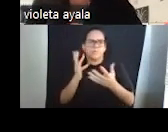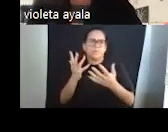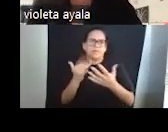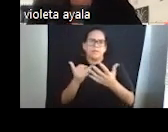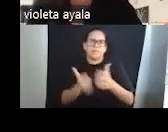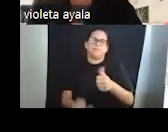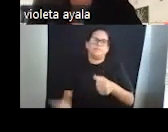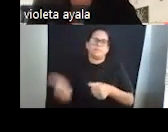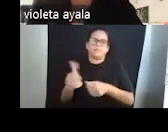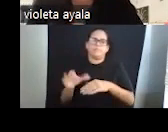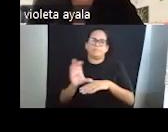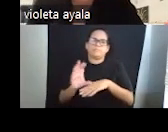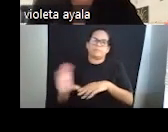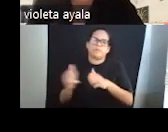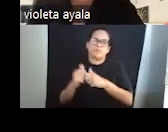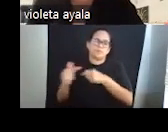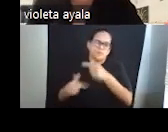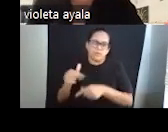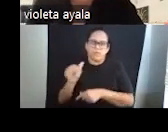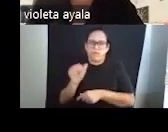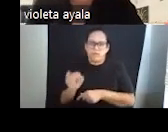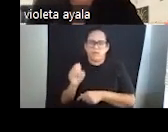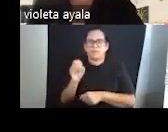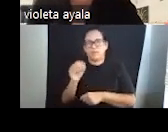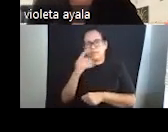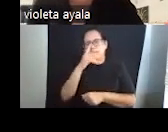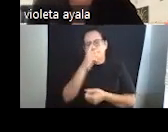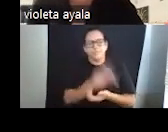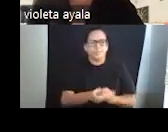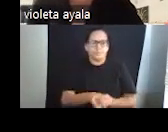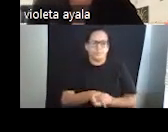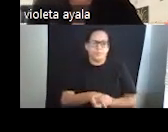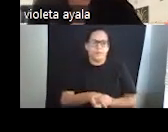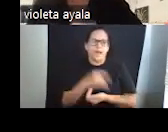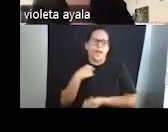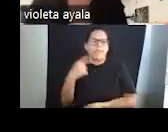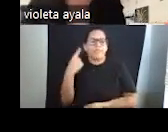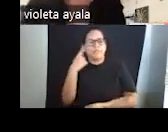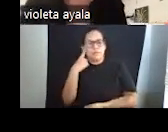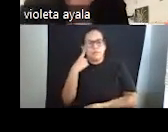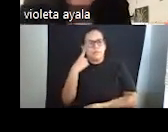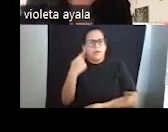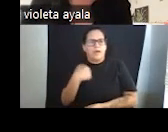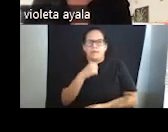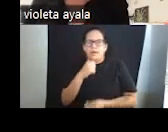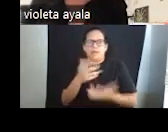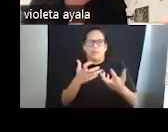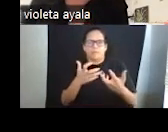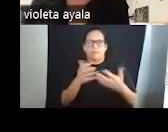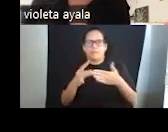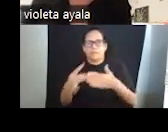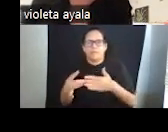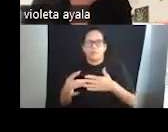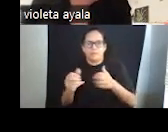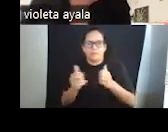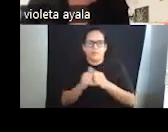supercharged with generative AI. So I think I would not want to leave without